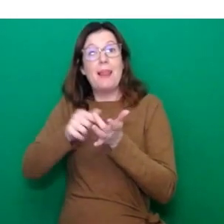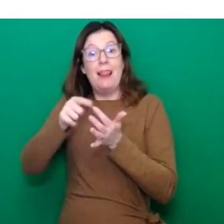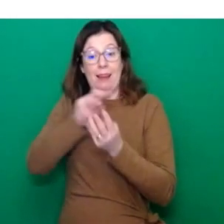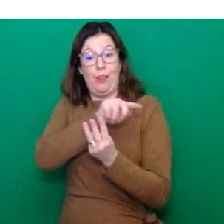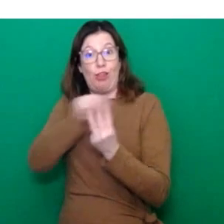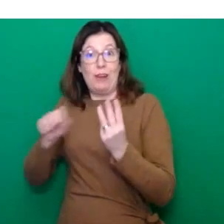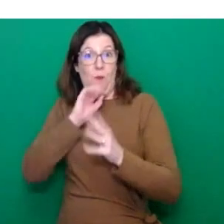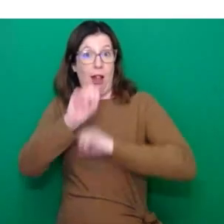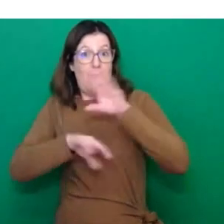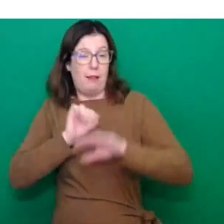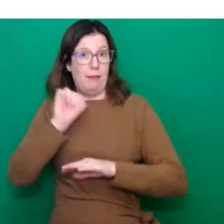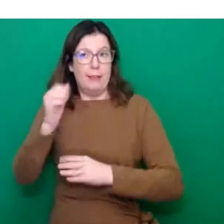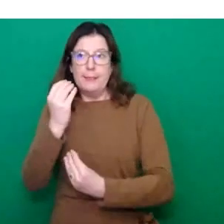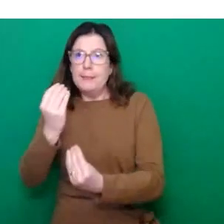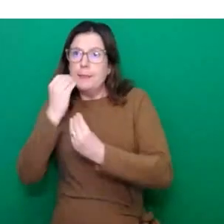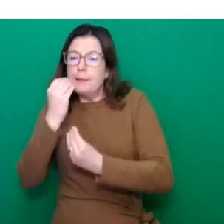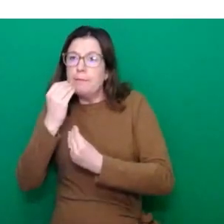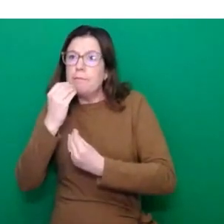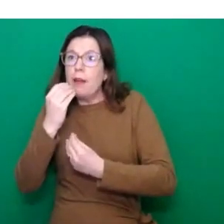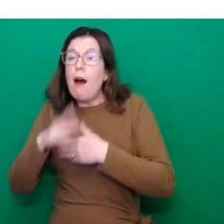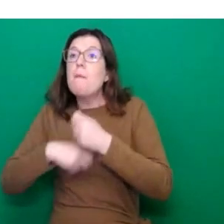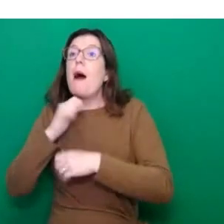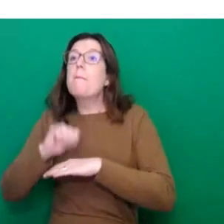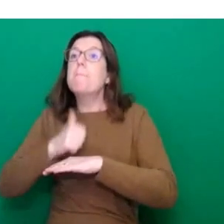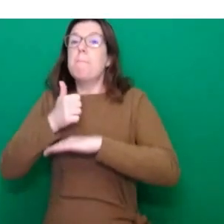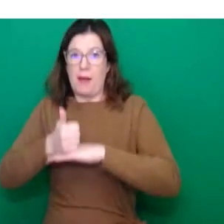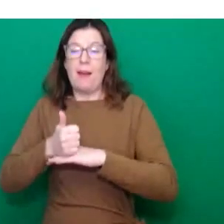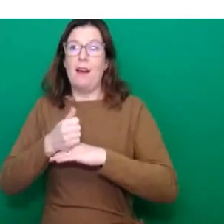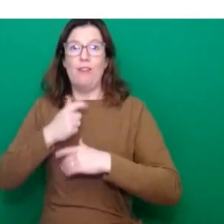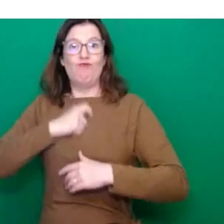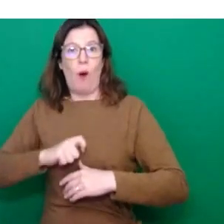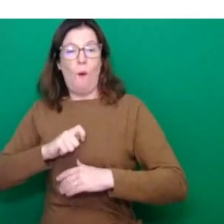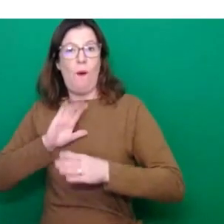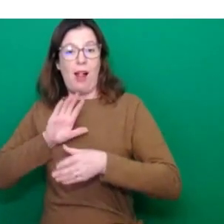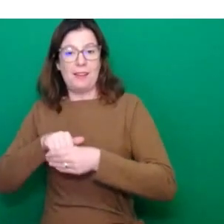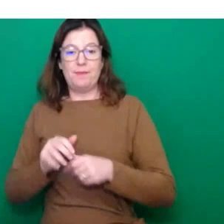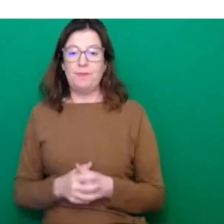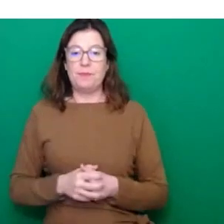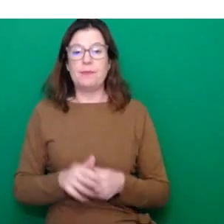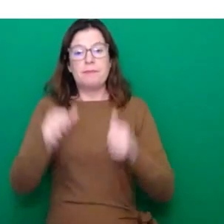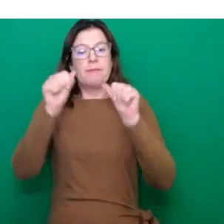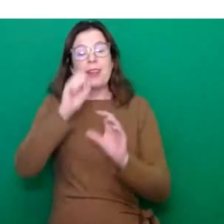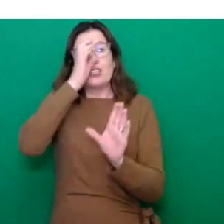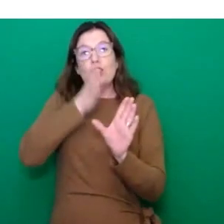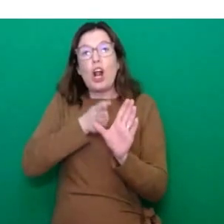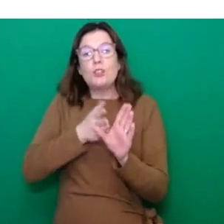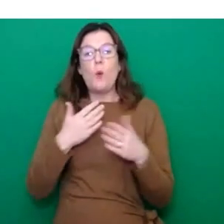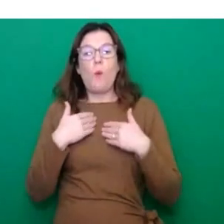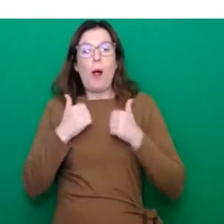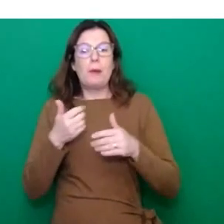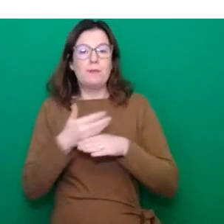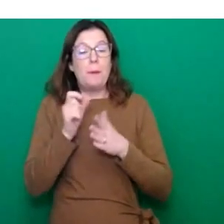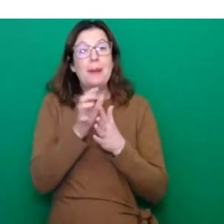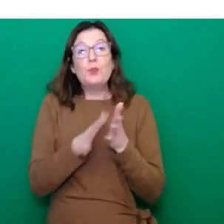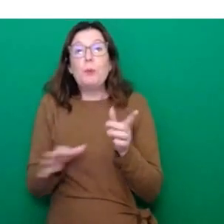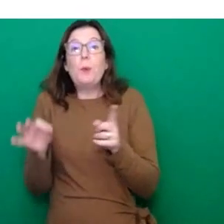experience of training in and conducting training of those roles. We're going to hear about psychological wellbeing practitioner or